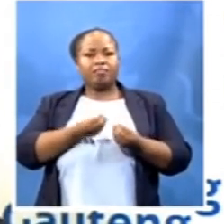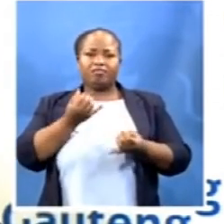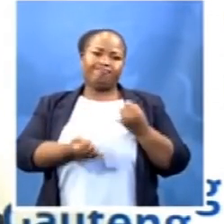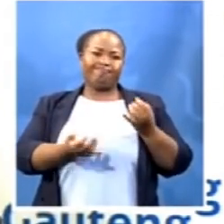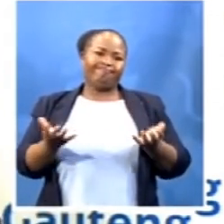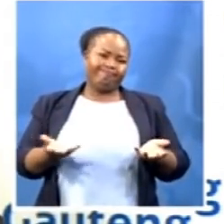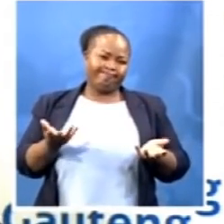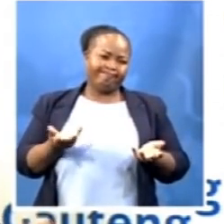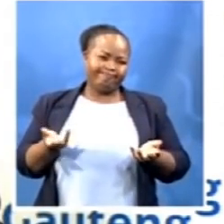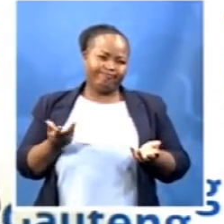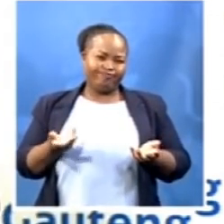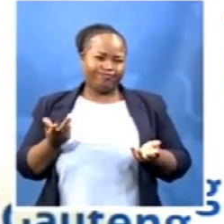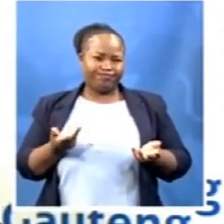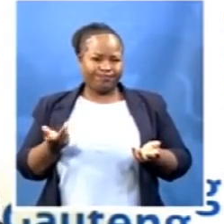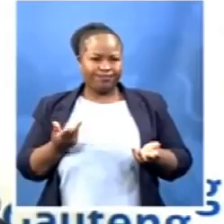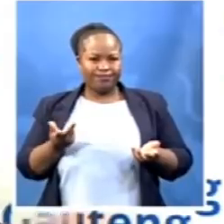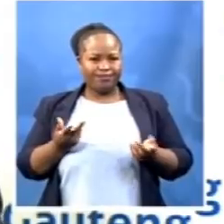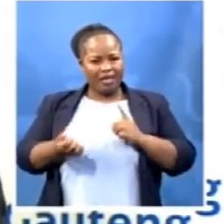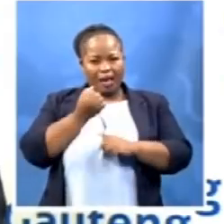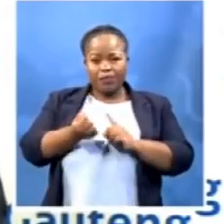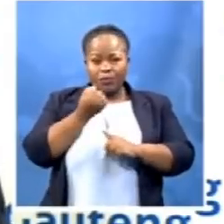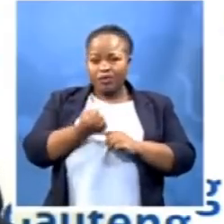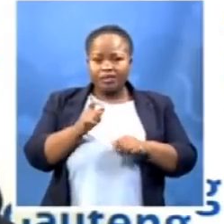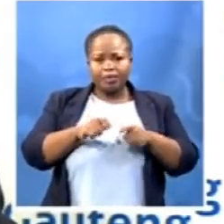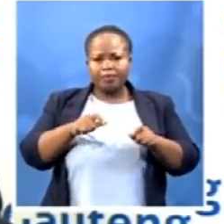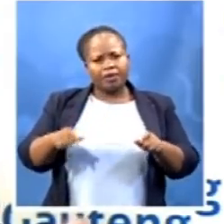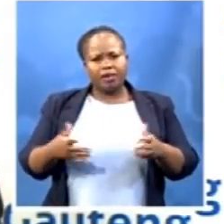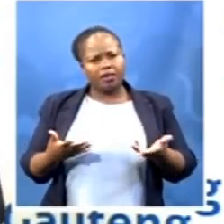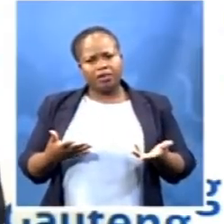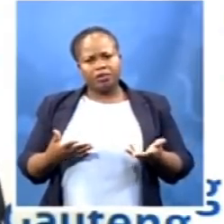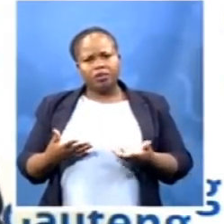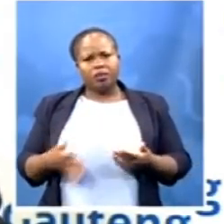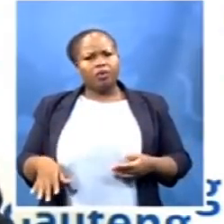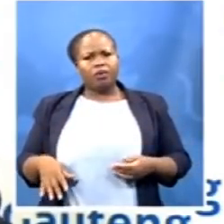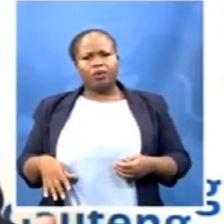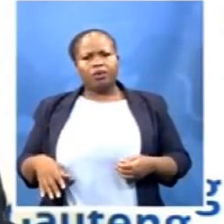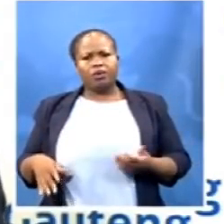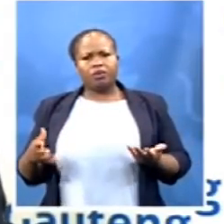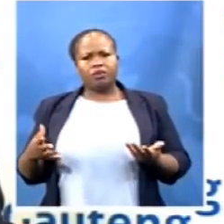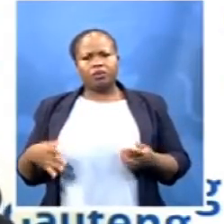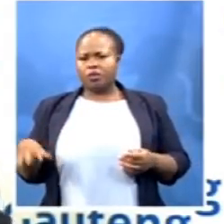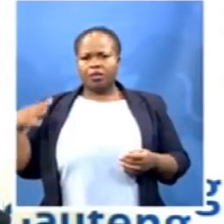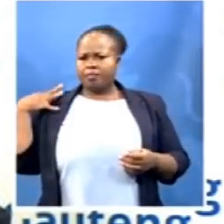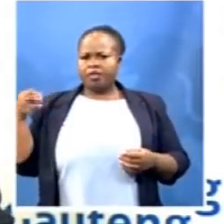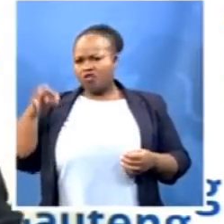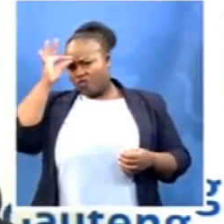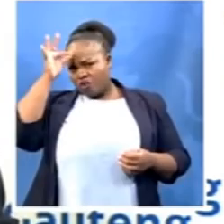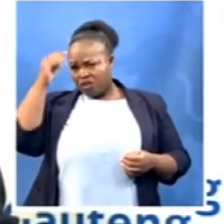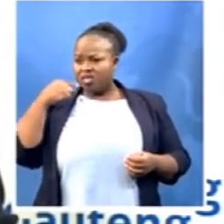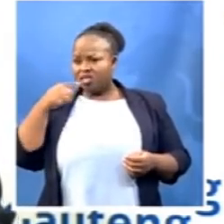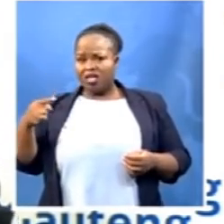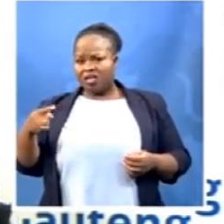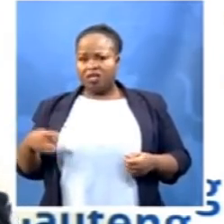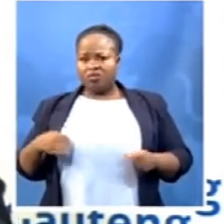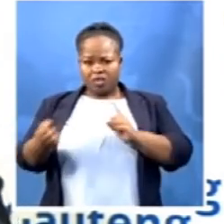manhandled our people, there's no minister of police that said manhandle our people. There's no president that said manhandle our people, but there's